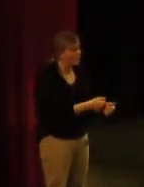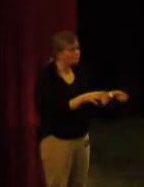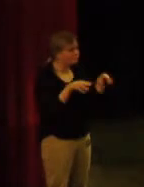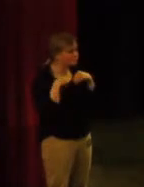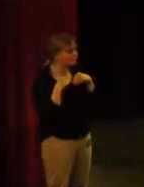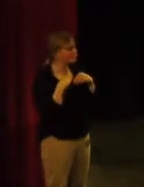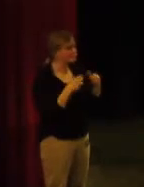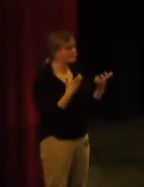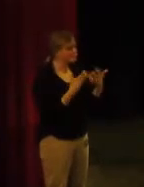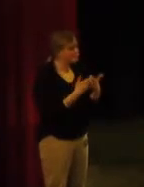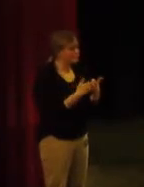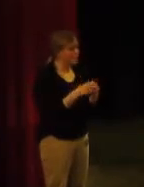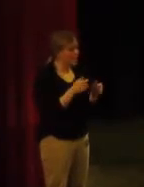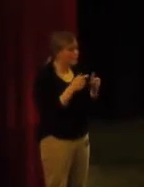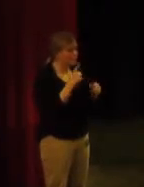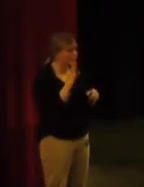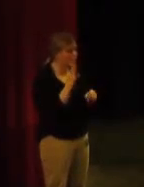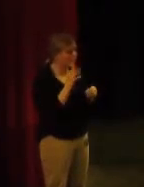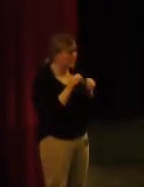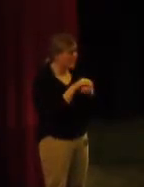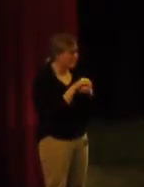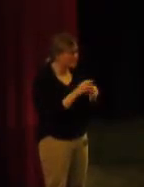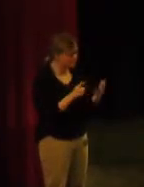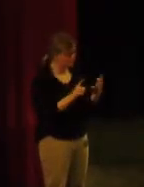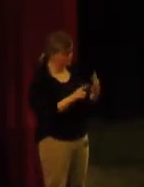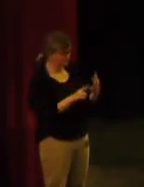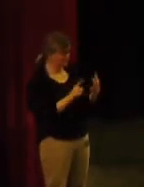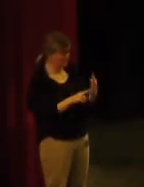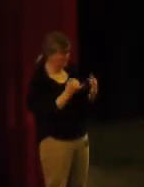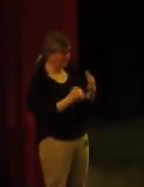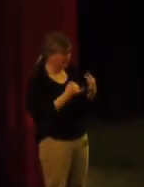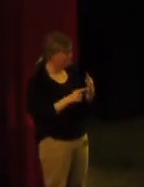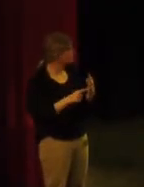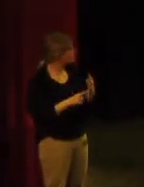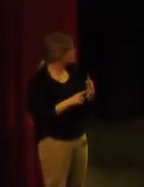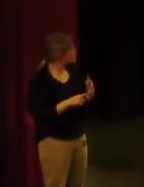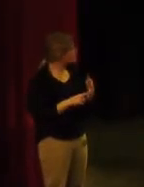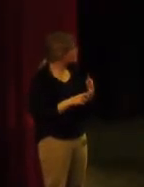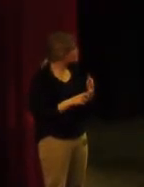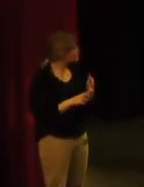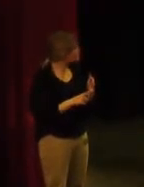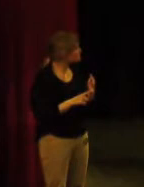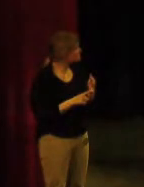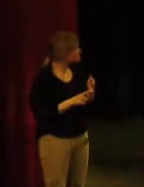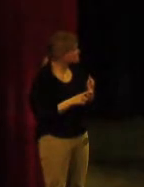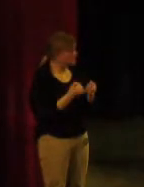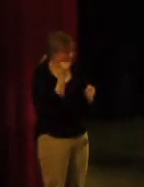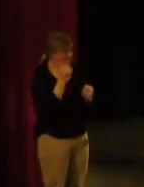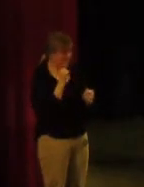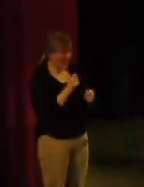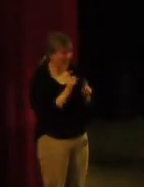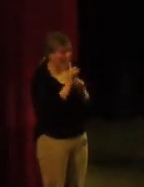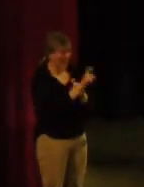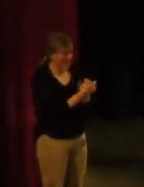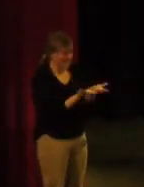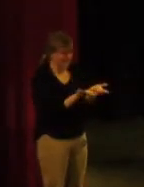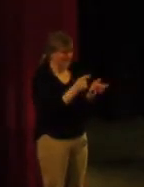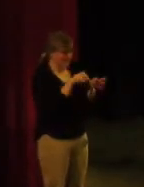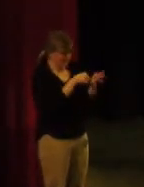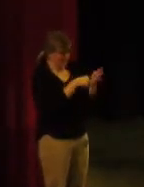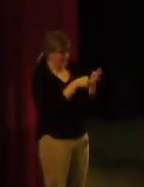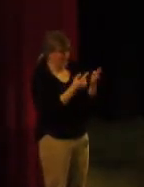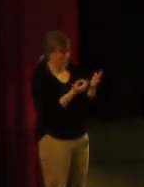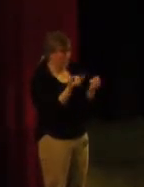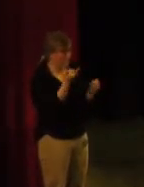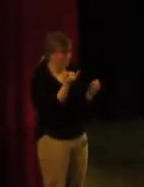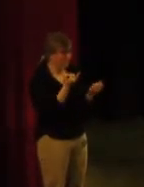Okay, why all the fuss? And then finally, and if we didn't ask this question, I think it would be a kind of waste of time to be here. Is there a lesson